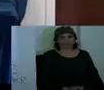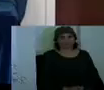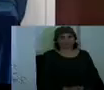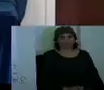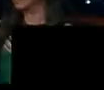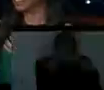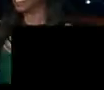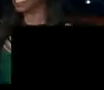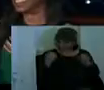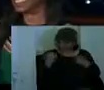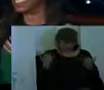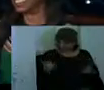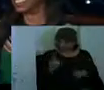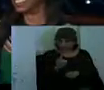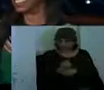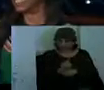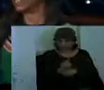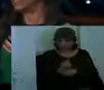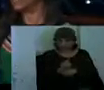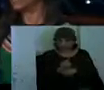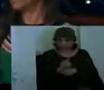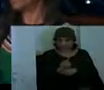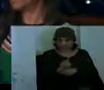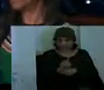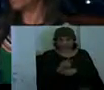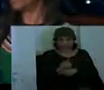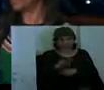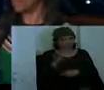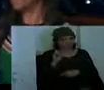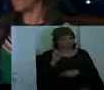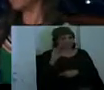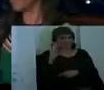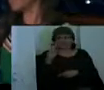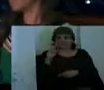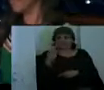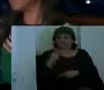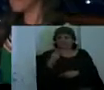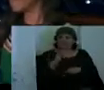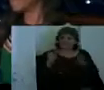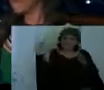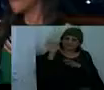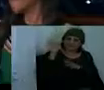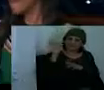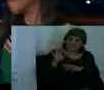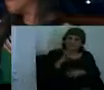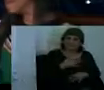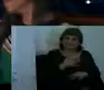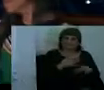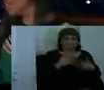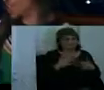glad you came today. Hallelujah. And didn't Reverend Barbara preach her shoe heels off?